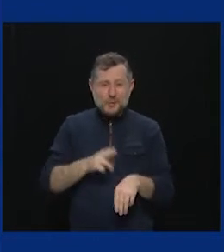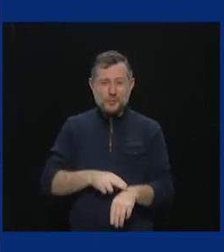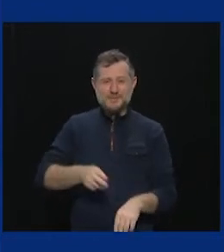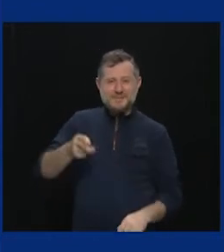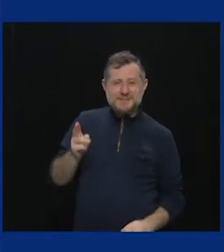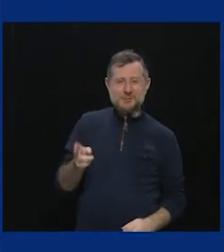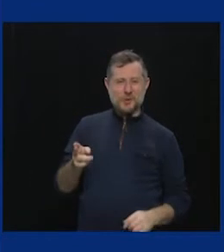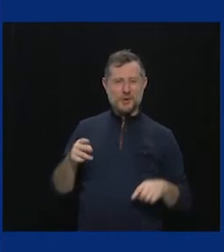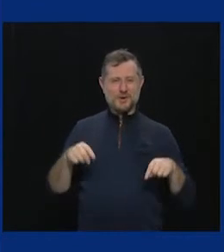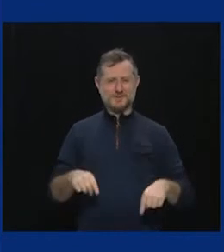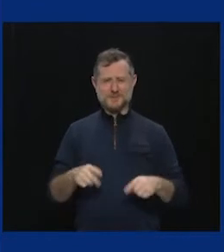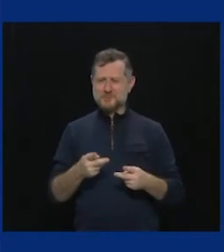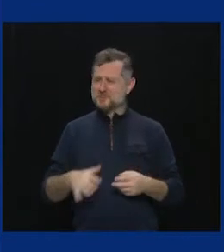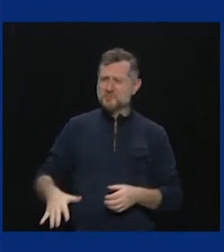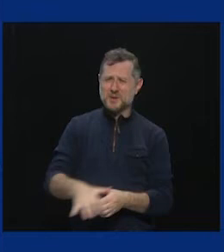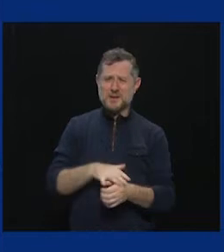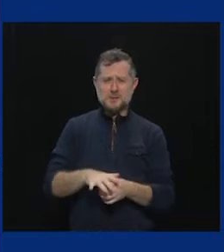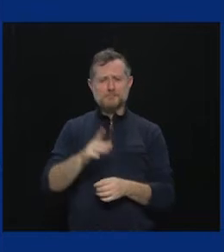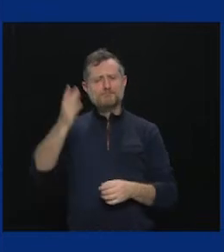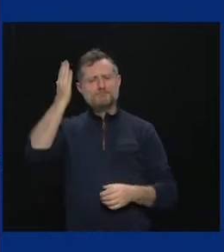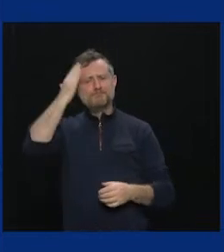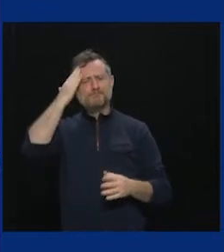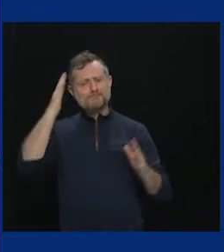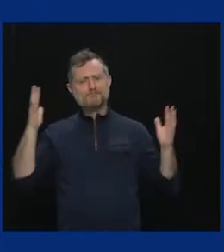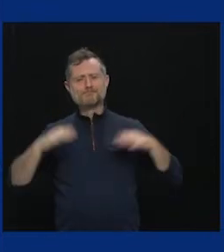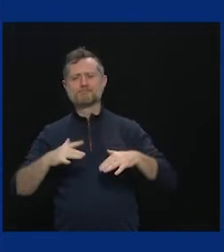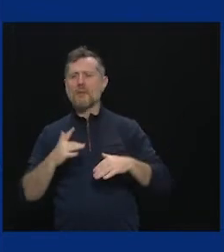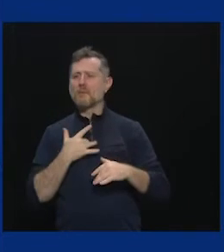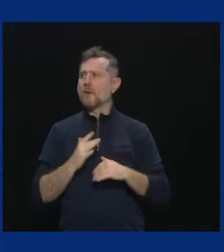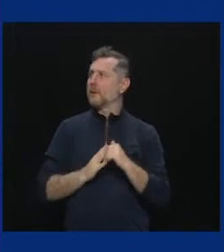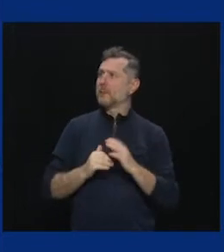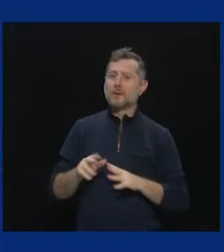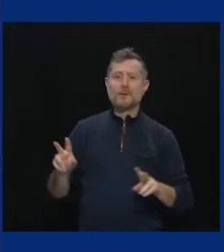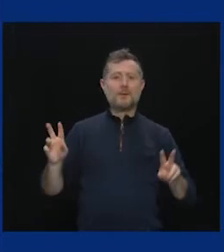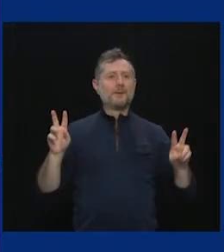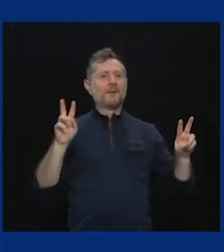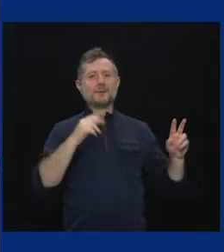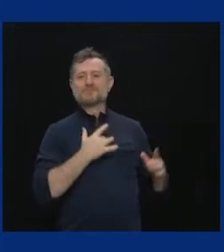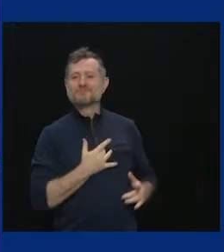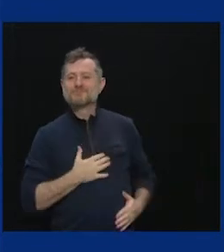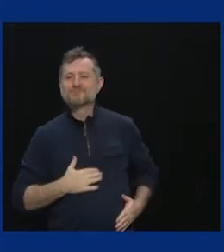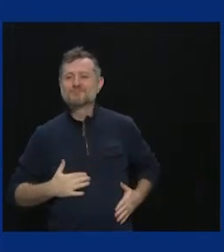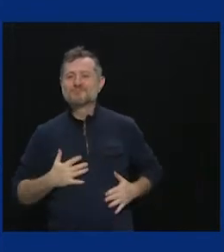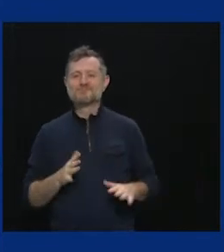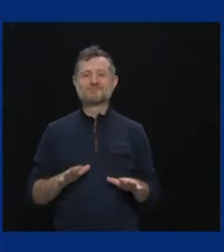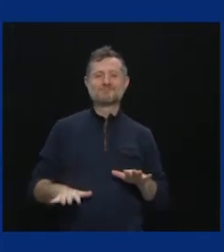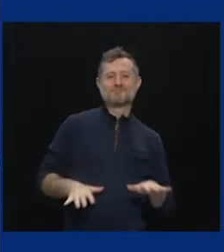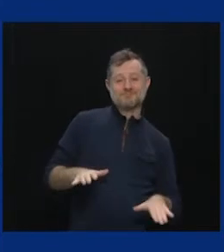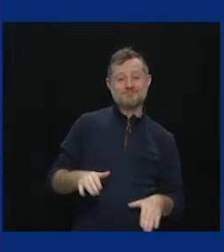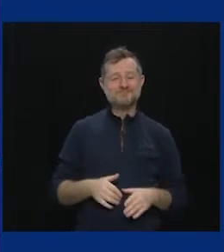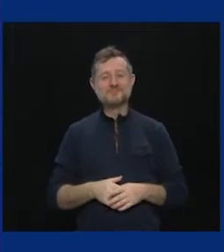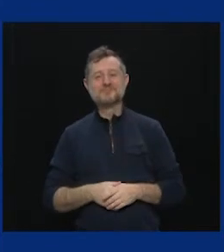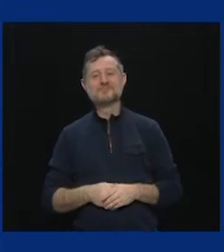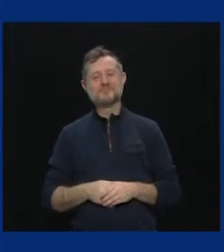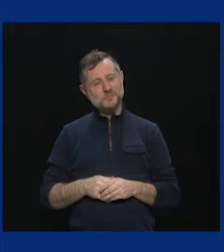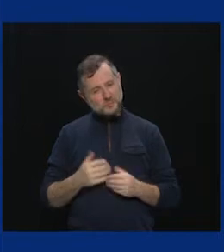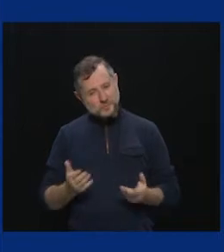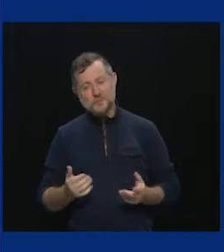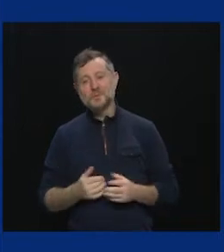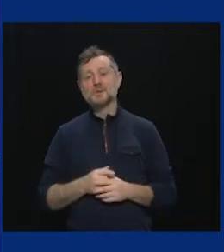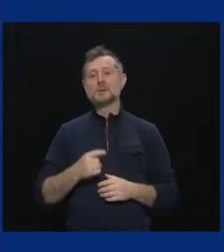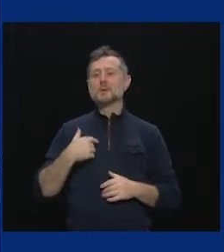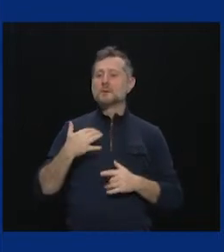is familiar, comforting, even enjoyable. Notwithstanding our progress, New York, and by extension